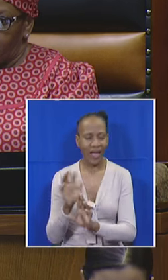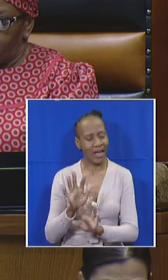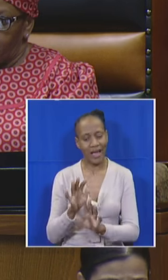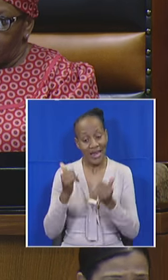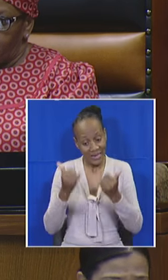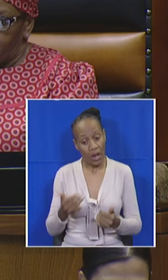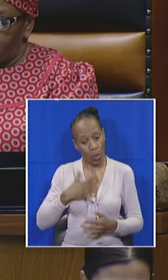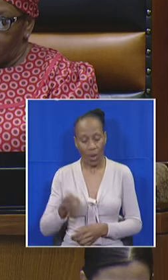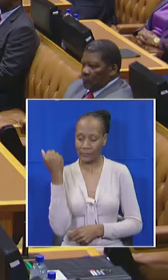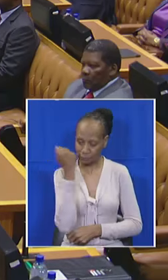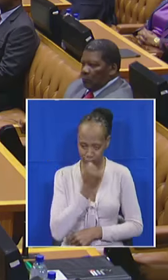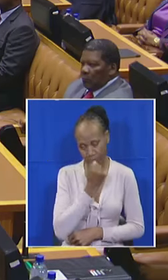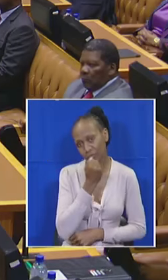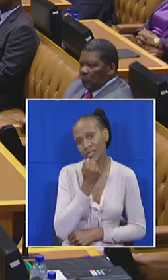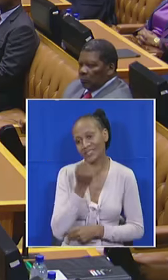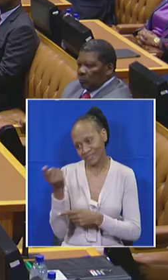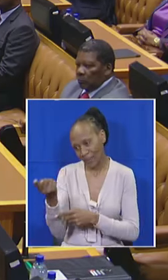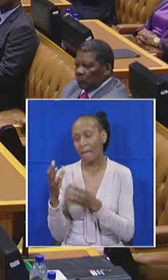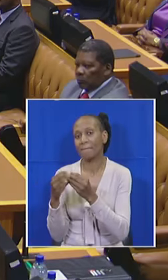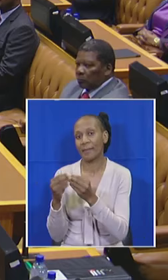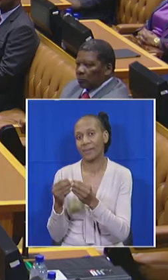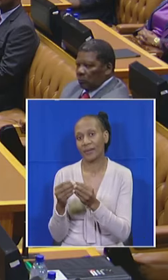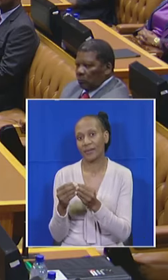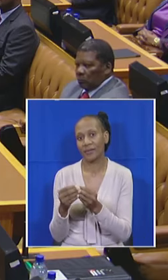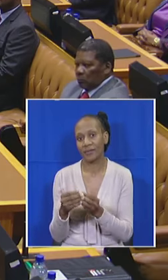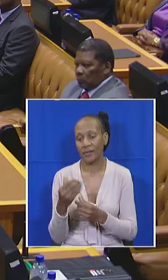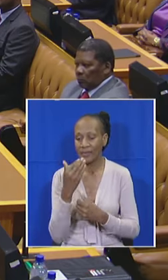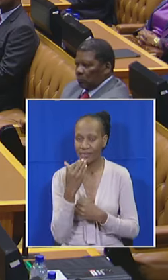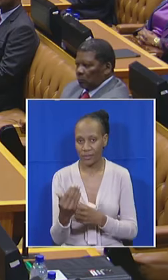apologize." I thank you.